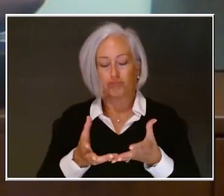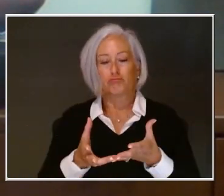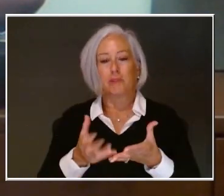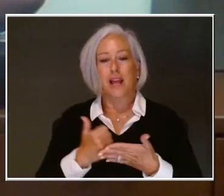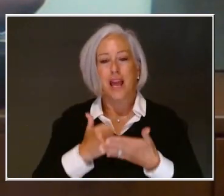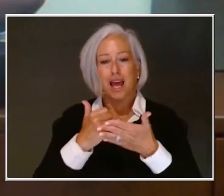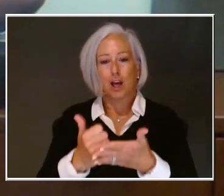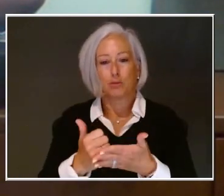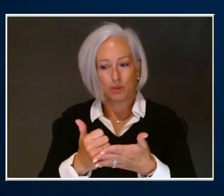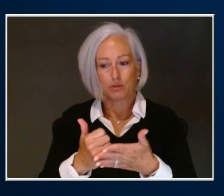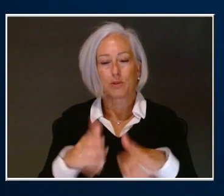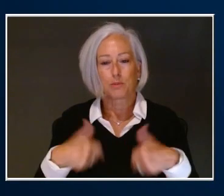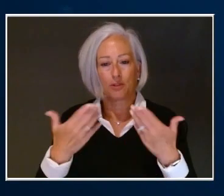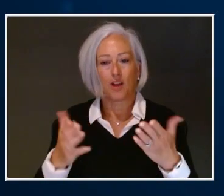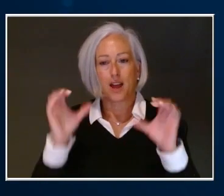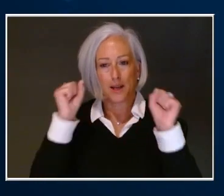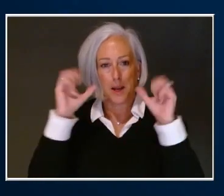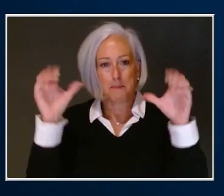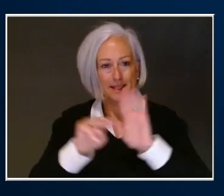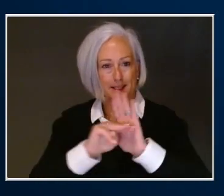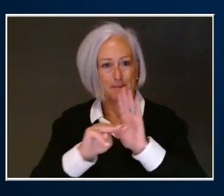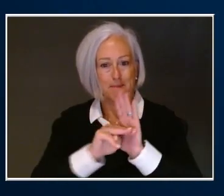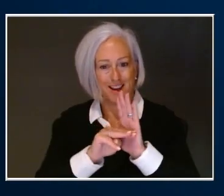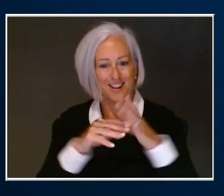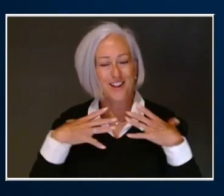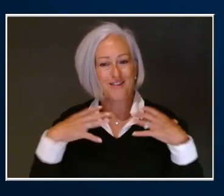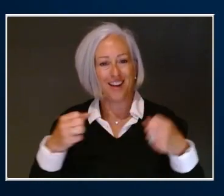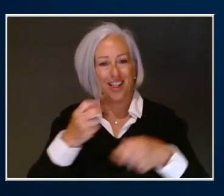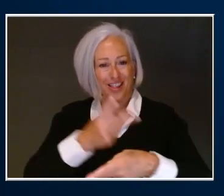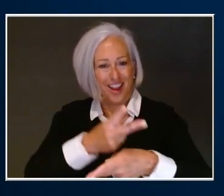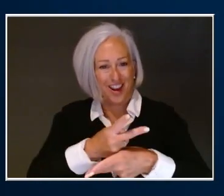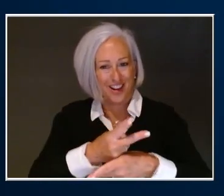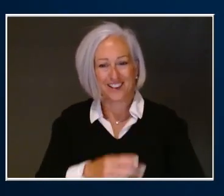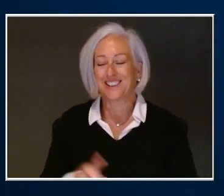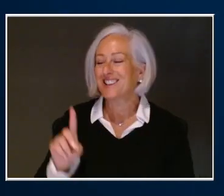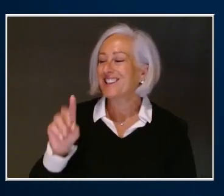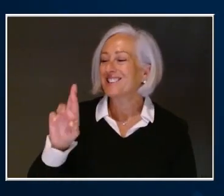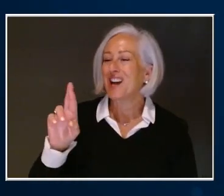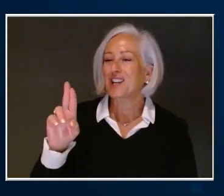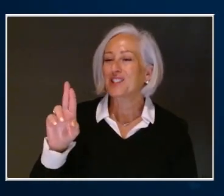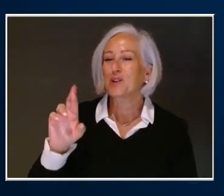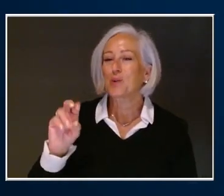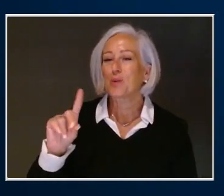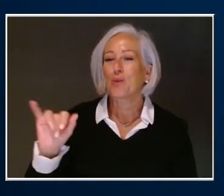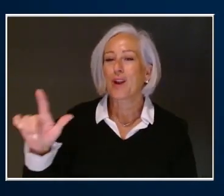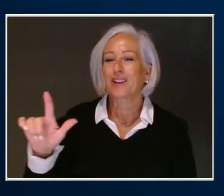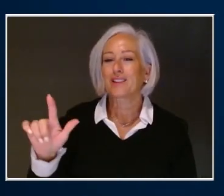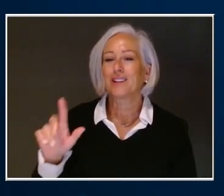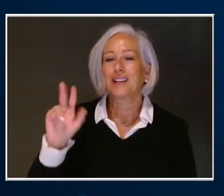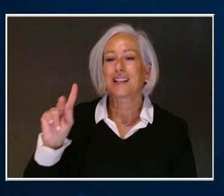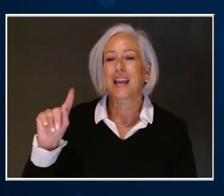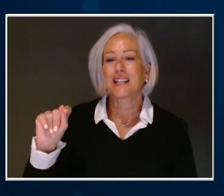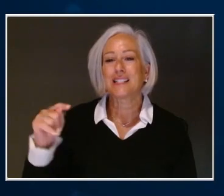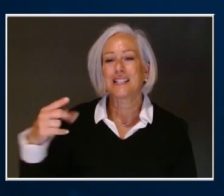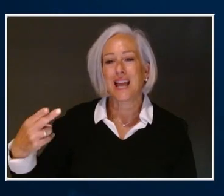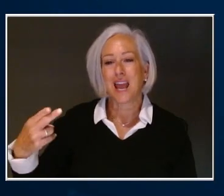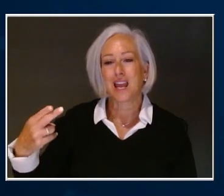athletes. Sure does. Dr. Randall, jump in. How has the KTH partnership been going so